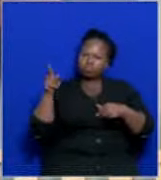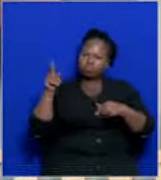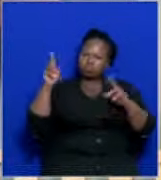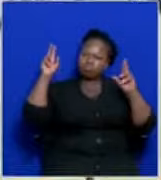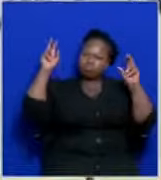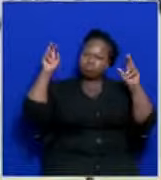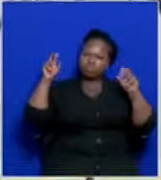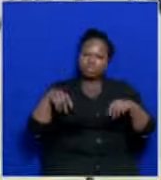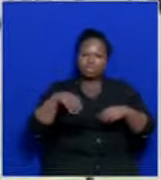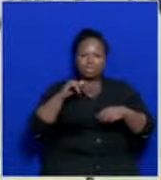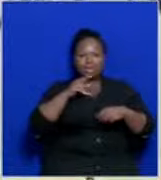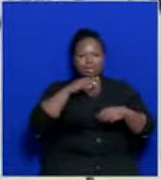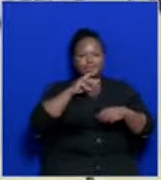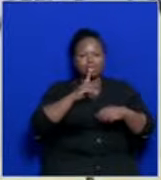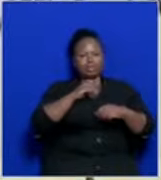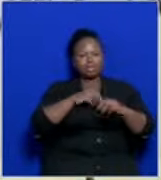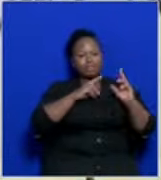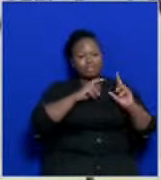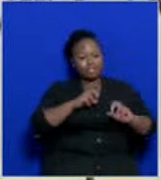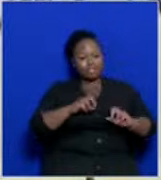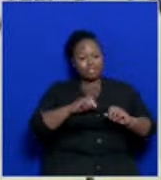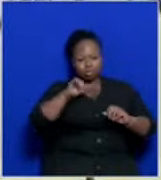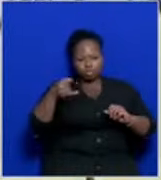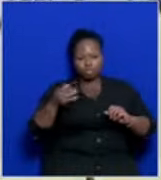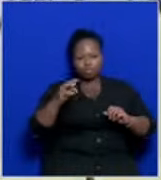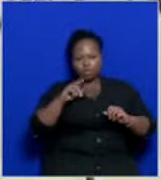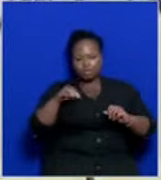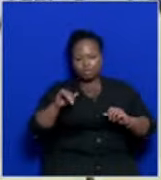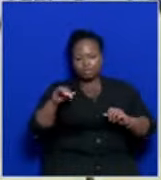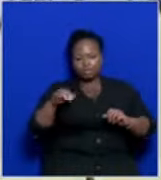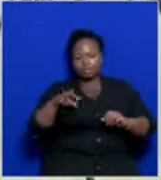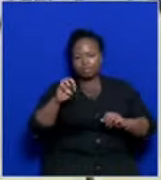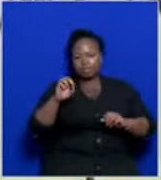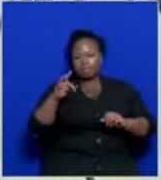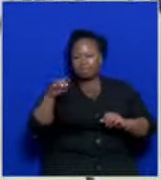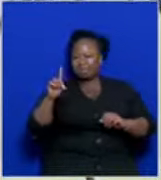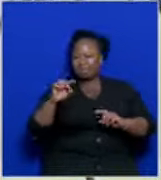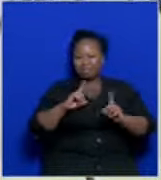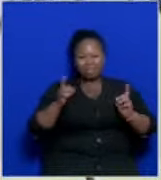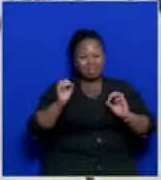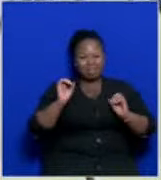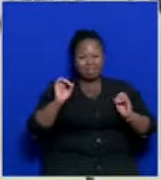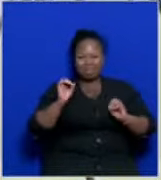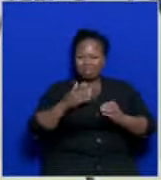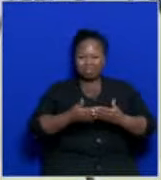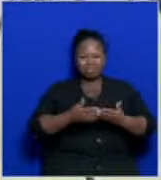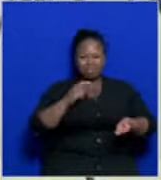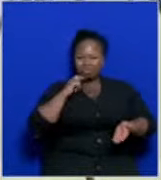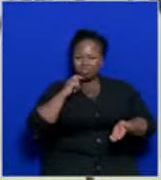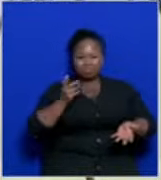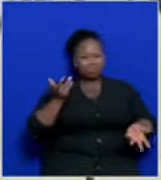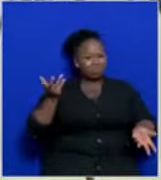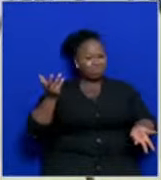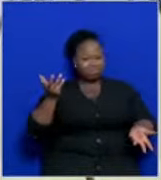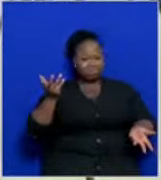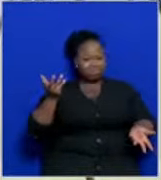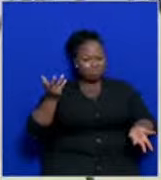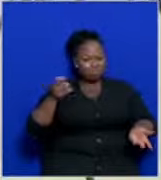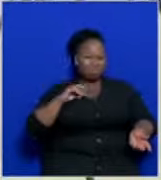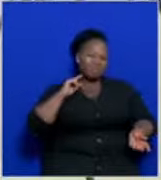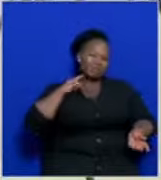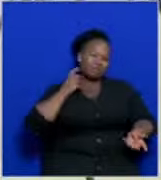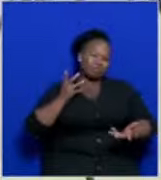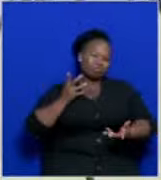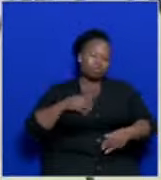investigation into J. Mkhwanazi EMPD, while nothing could be further from the truth. 2, it is a known fact that